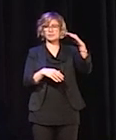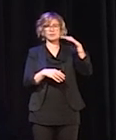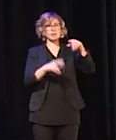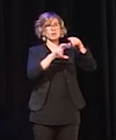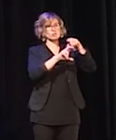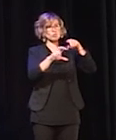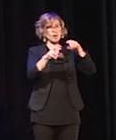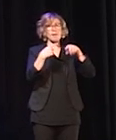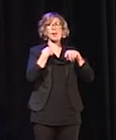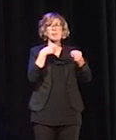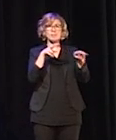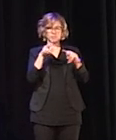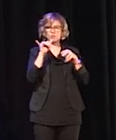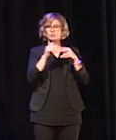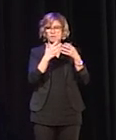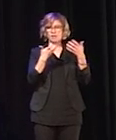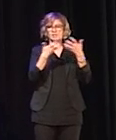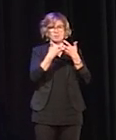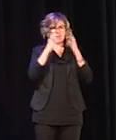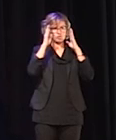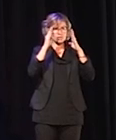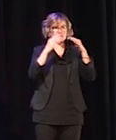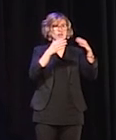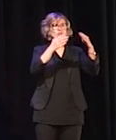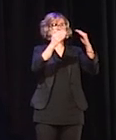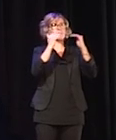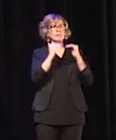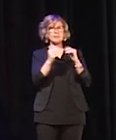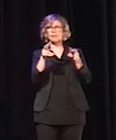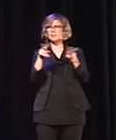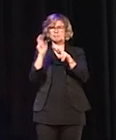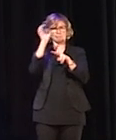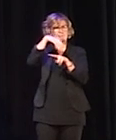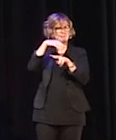is matching on attention, which we saw earlier with the horse faces and the alleyways.